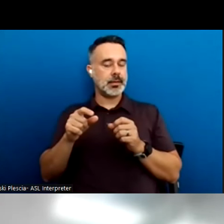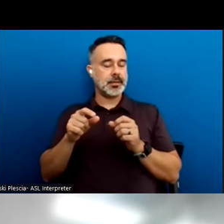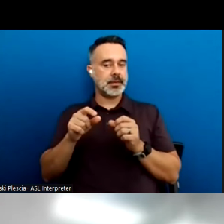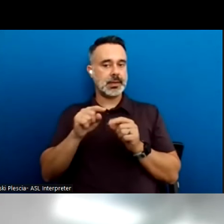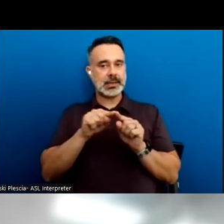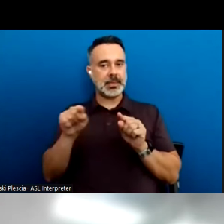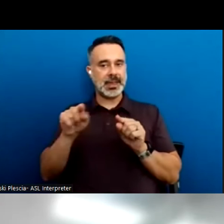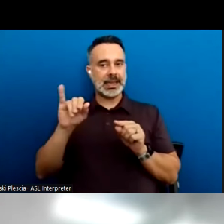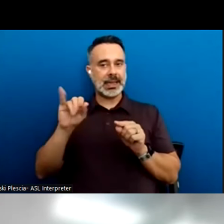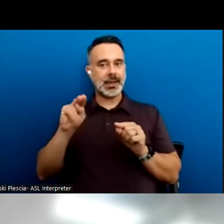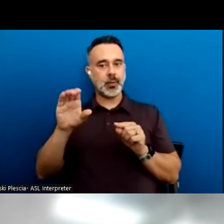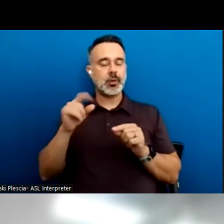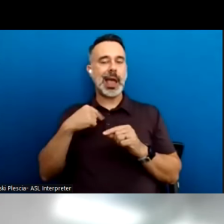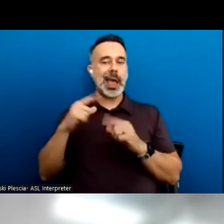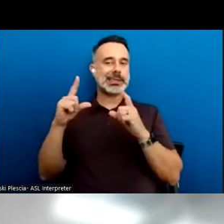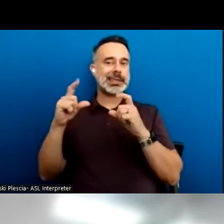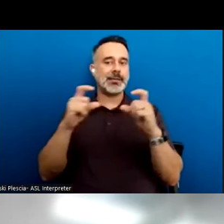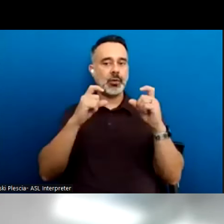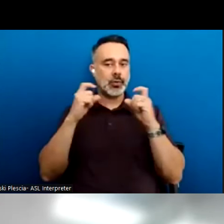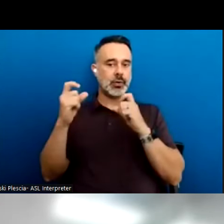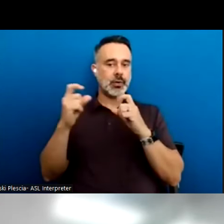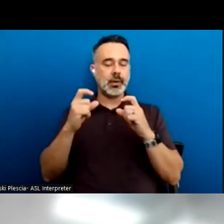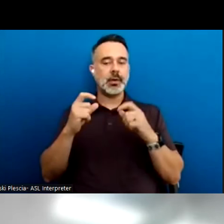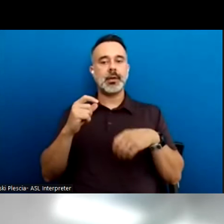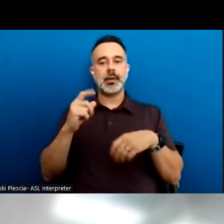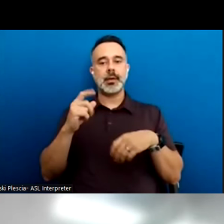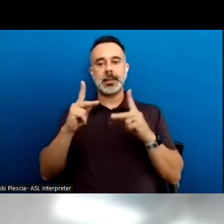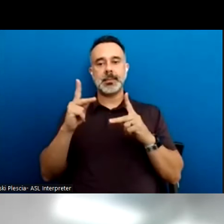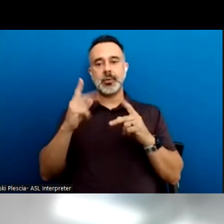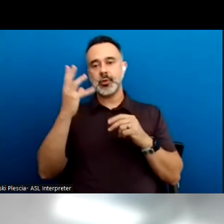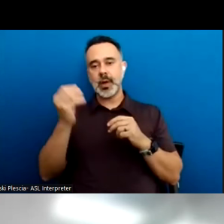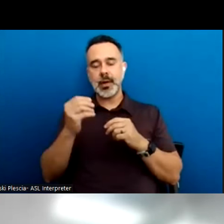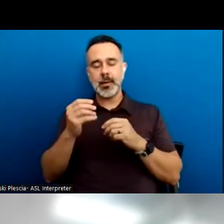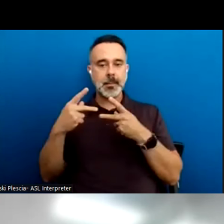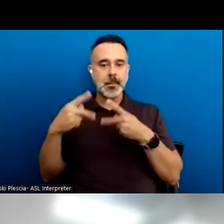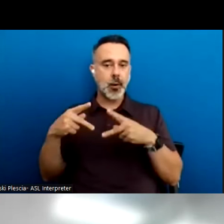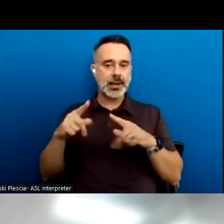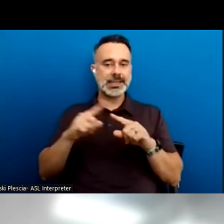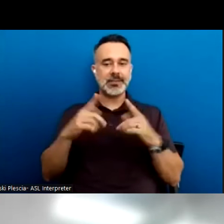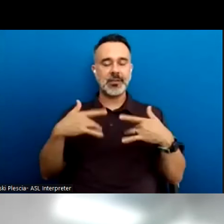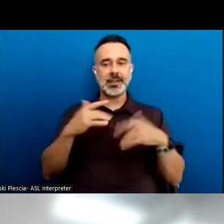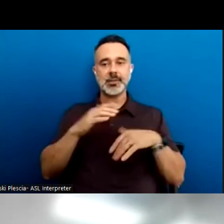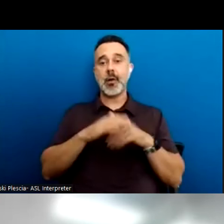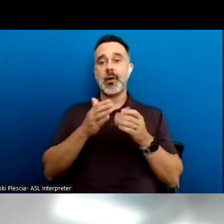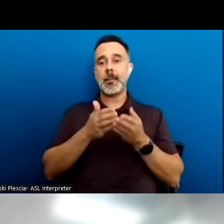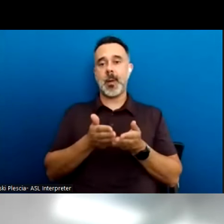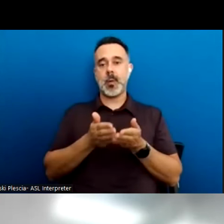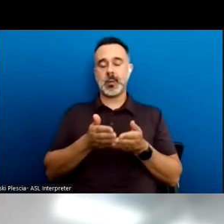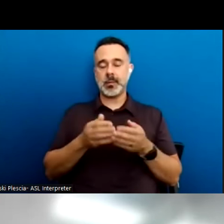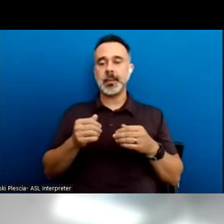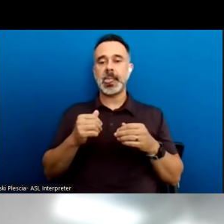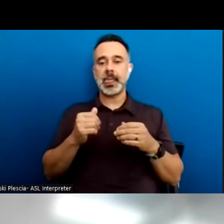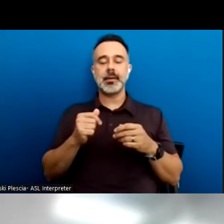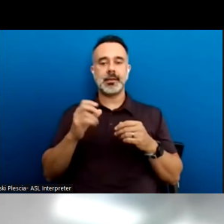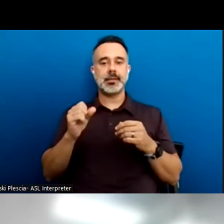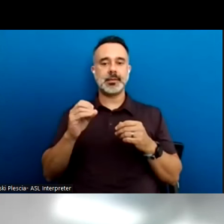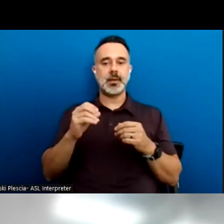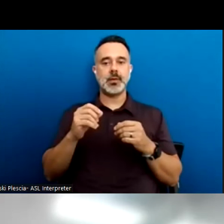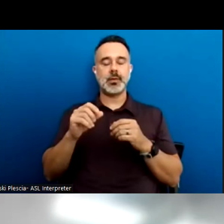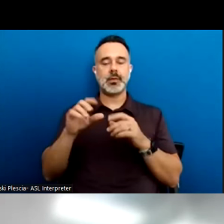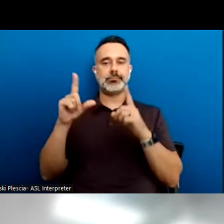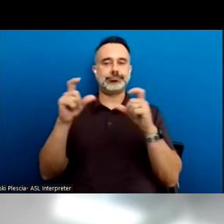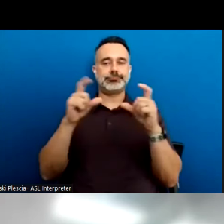I take photos of people that's boarding the boat when they go on parties, different events they have on the boat, and selling photos